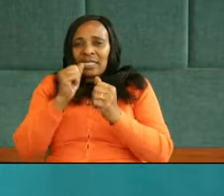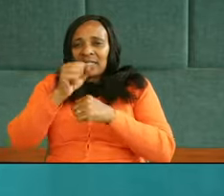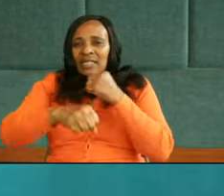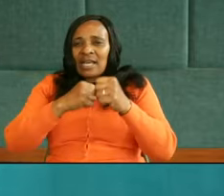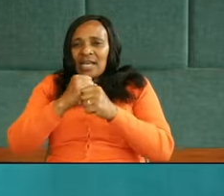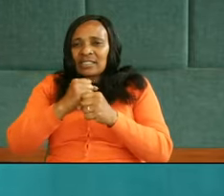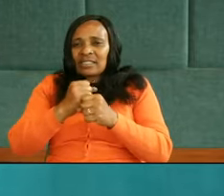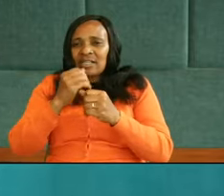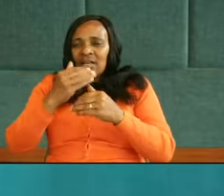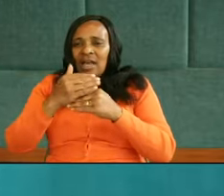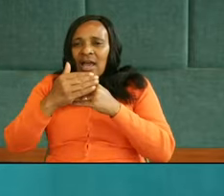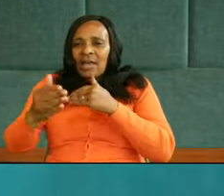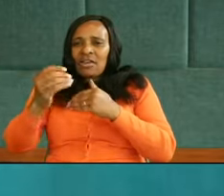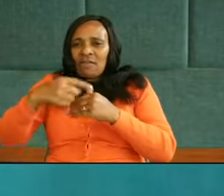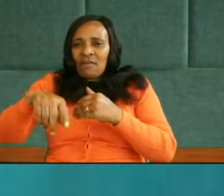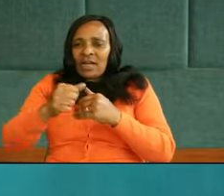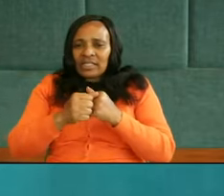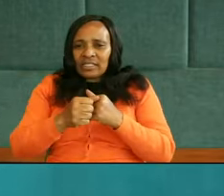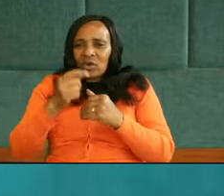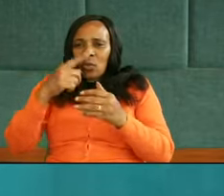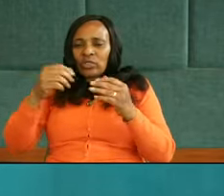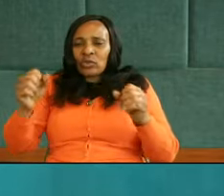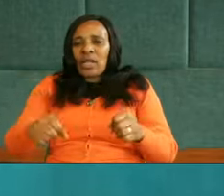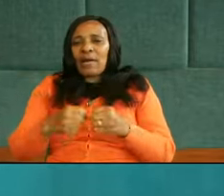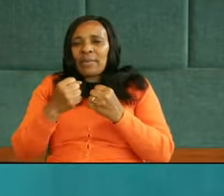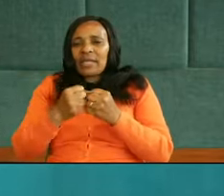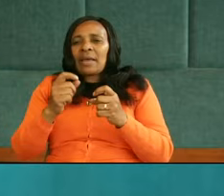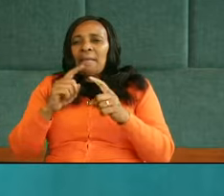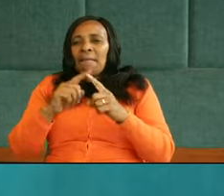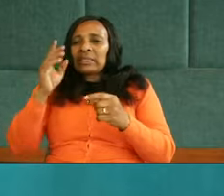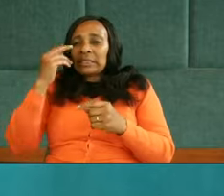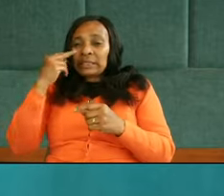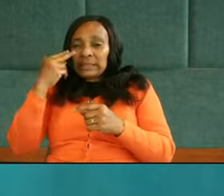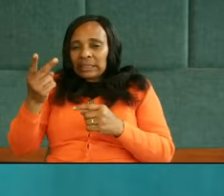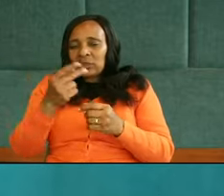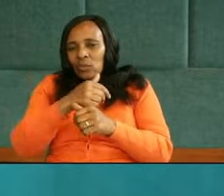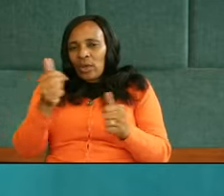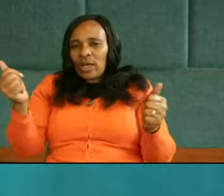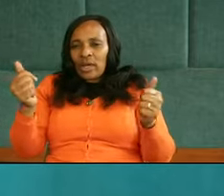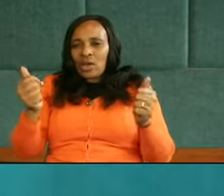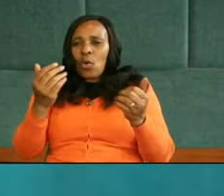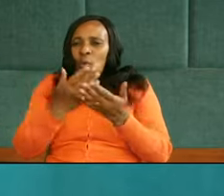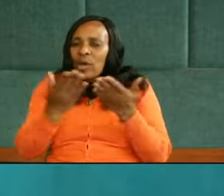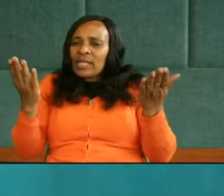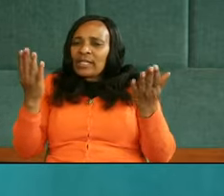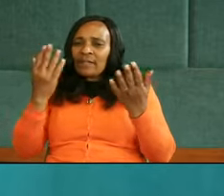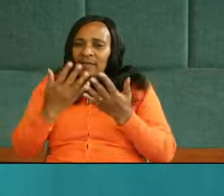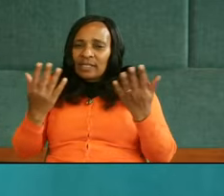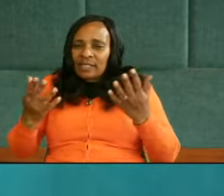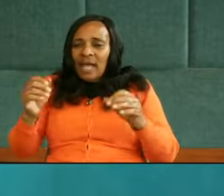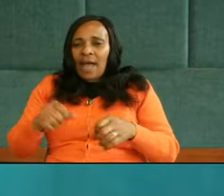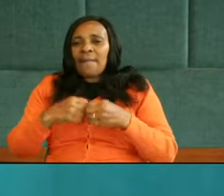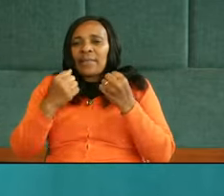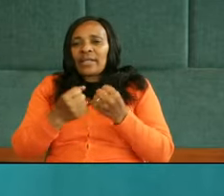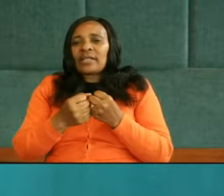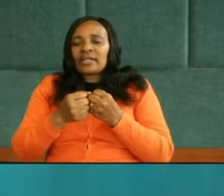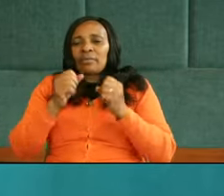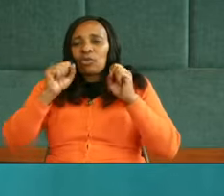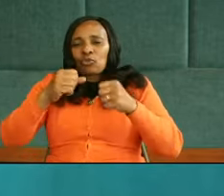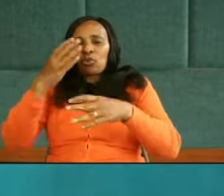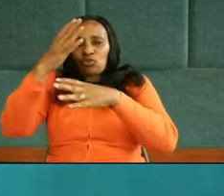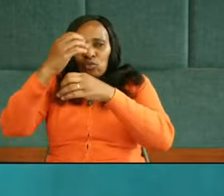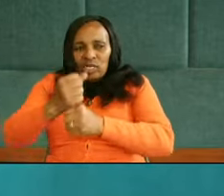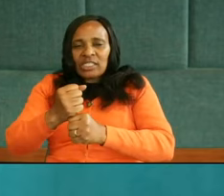us. We can't even maybe see 1 hour ahead of us what's going to happen. But he sees that. So whenever things are happening, we just trust